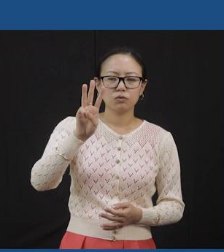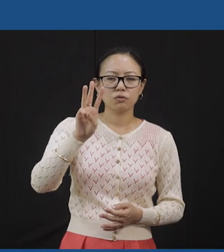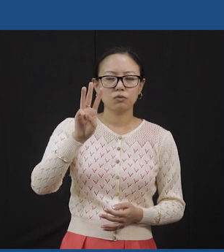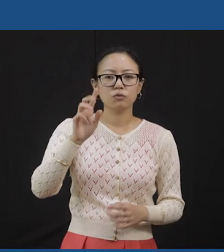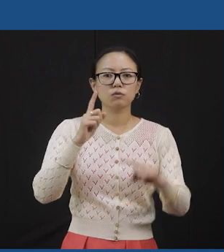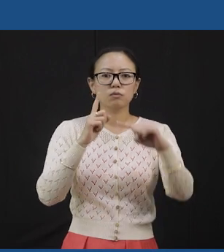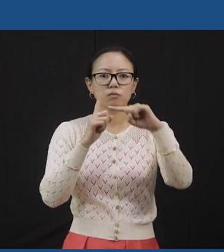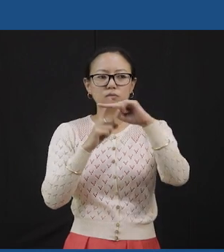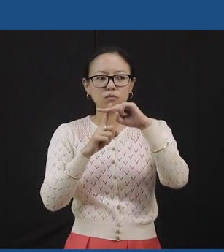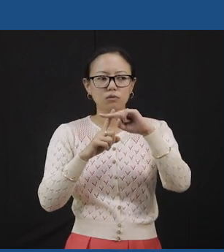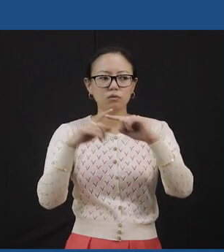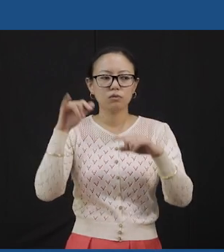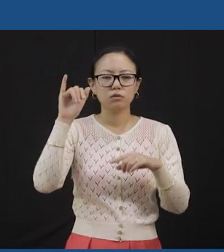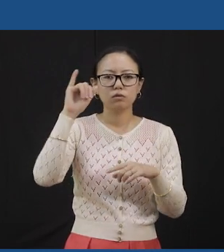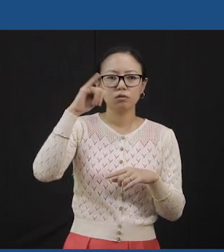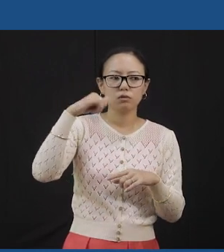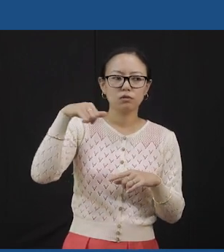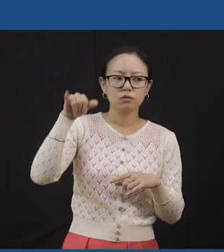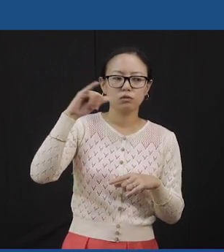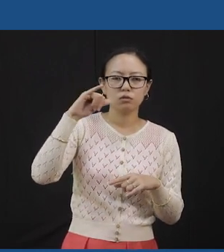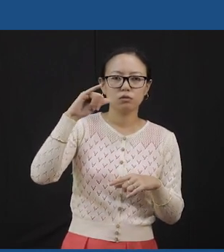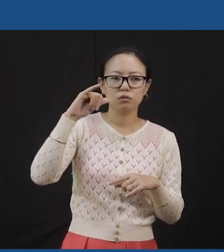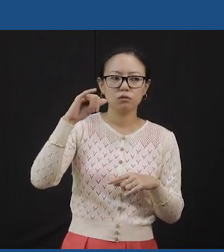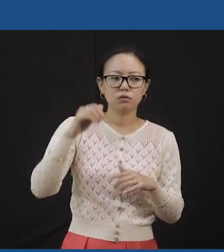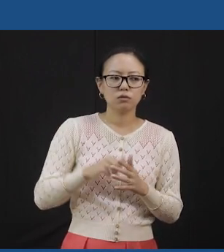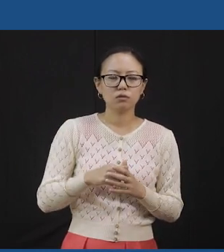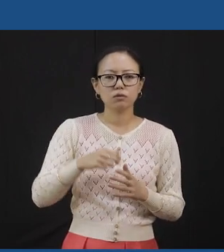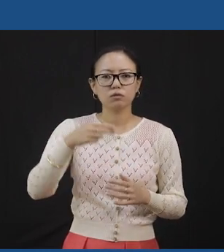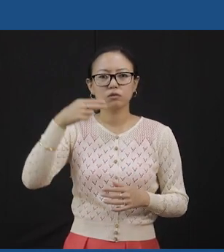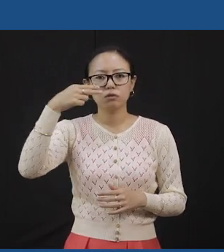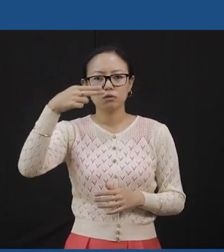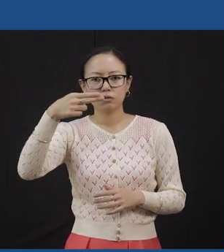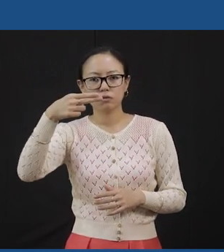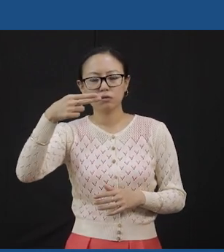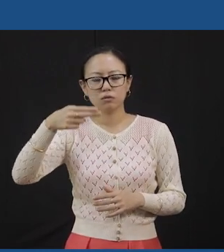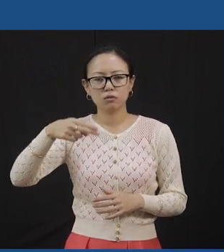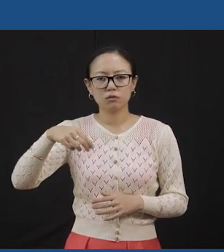add the tens, that is 3 plus 6.